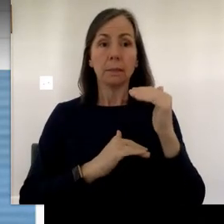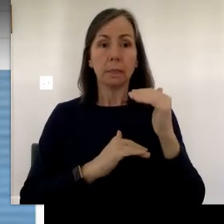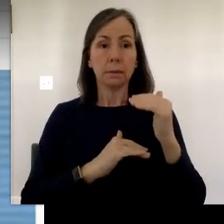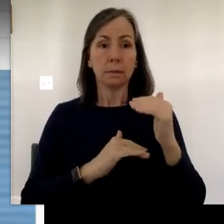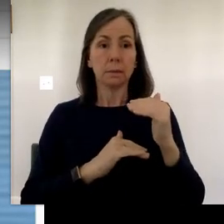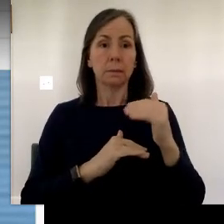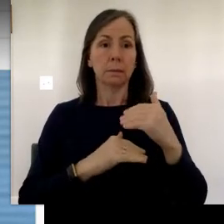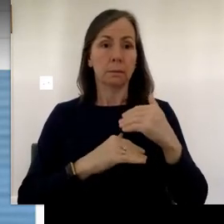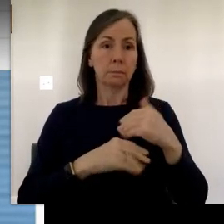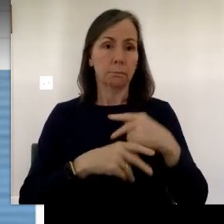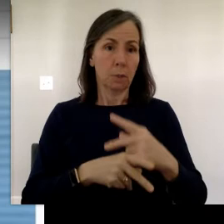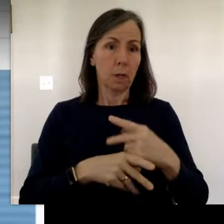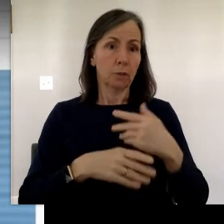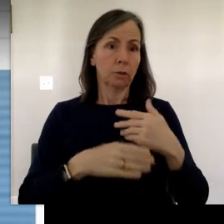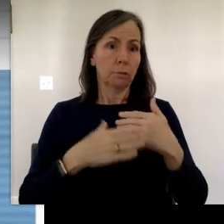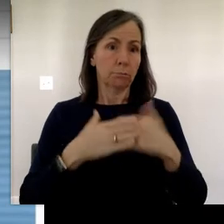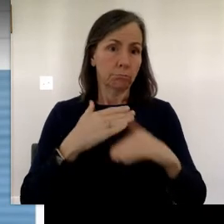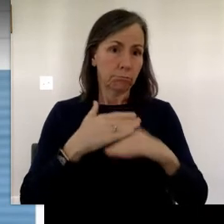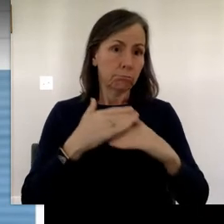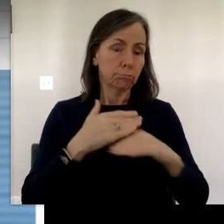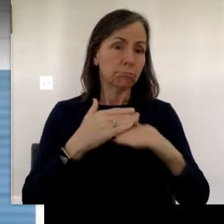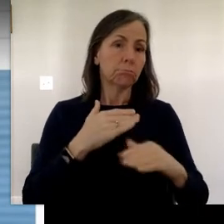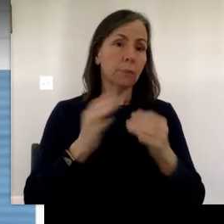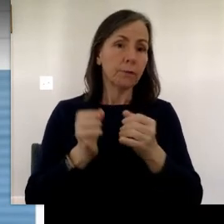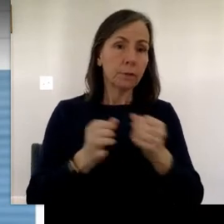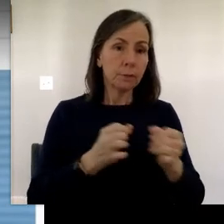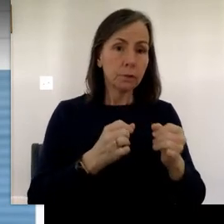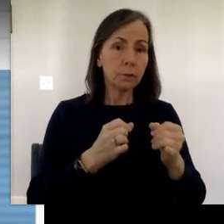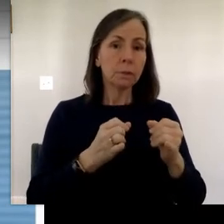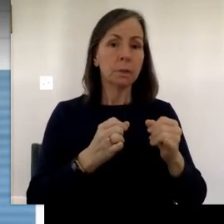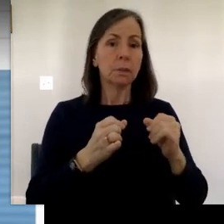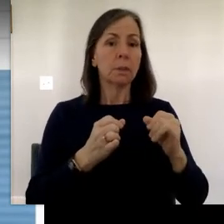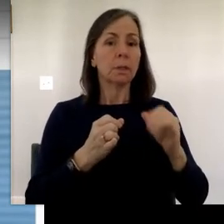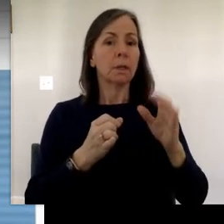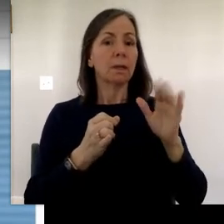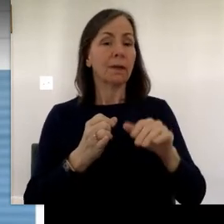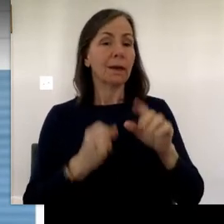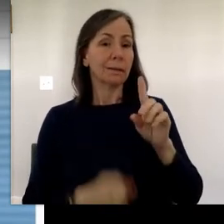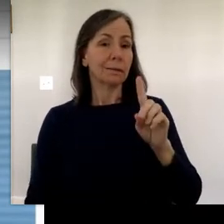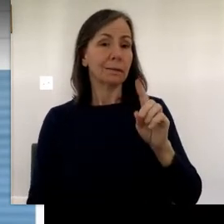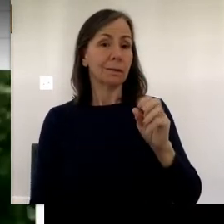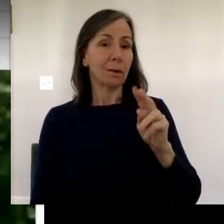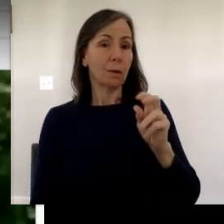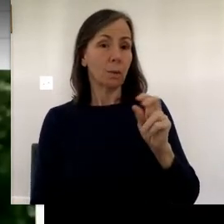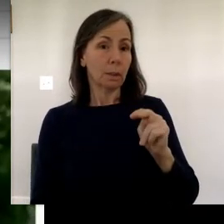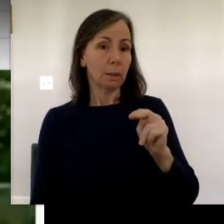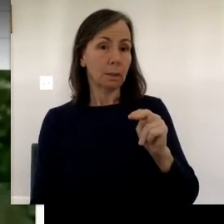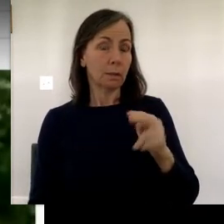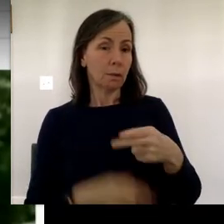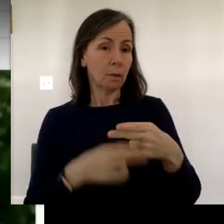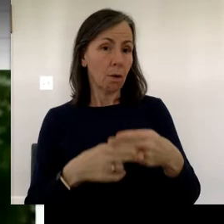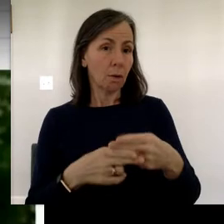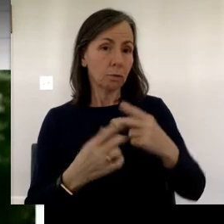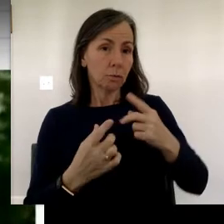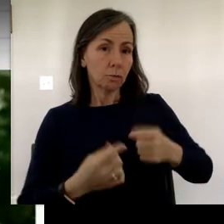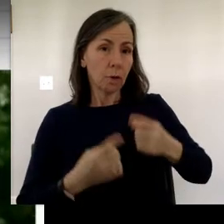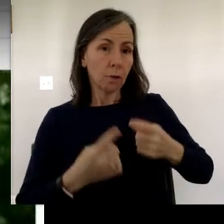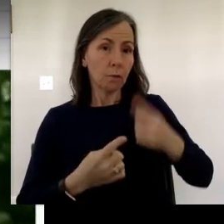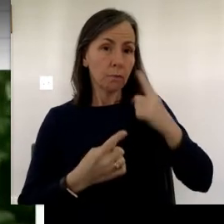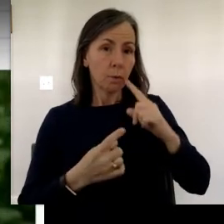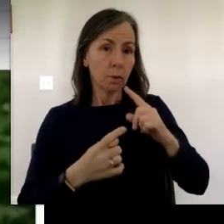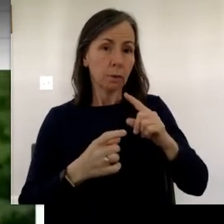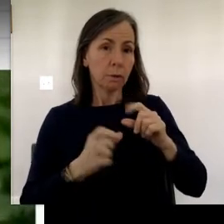of individuals results in what Darwin called the struggle for existence. And what he had in mind there, I